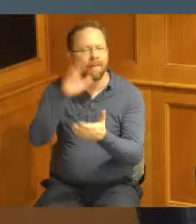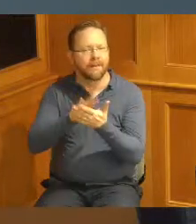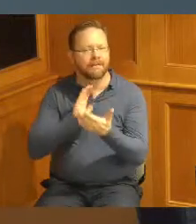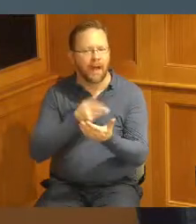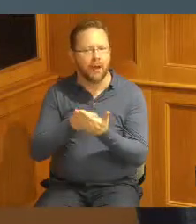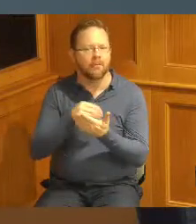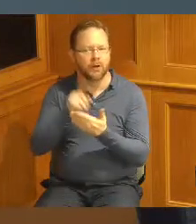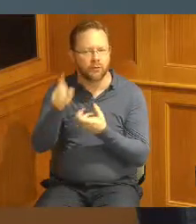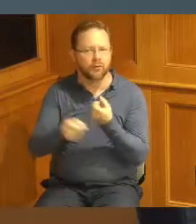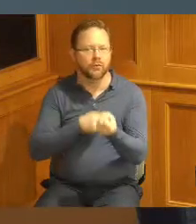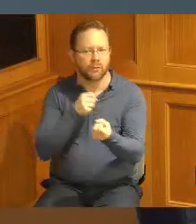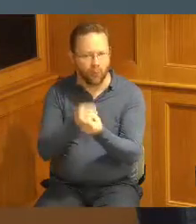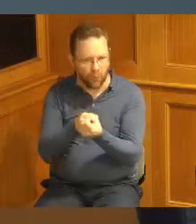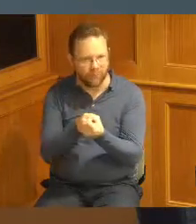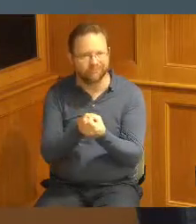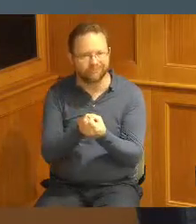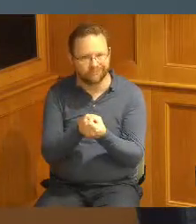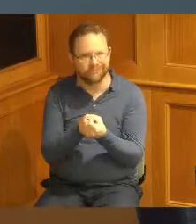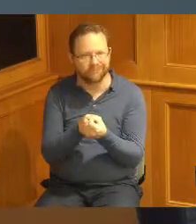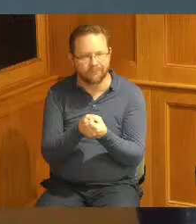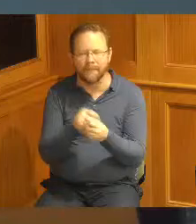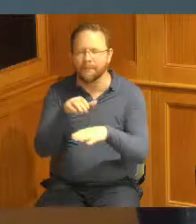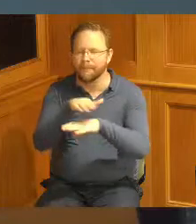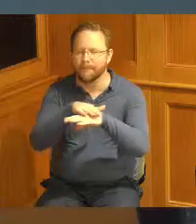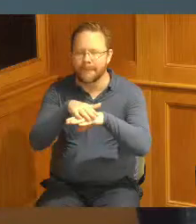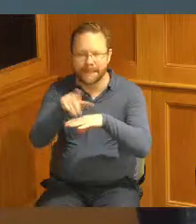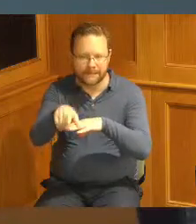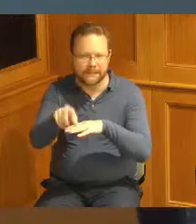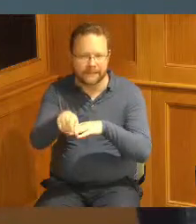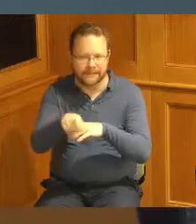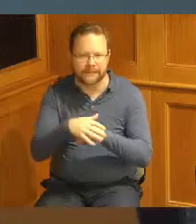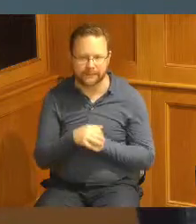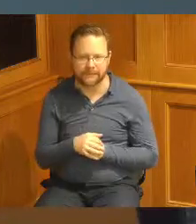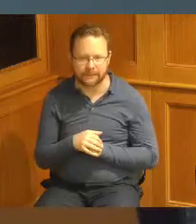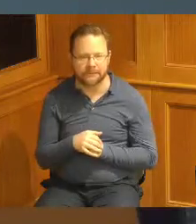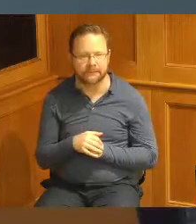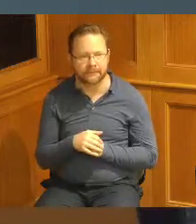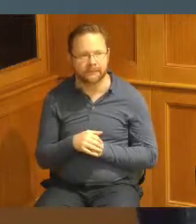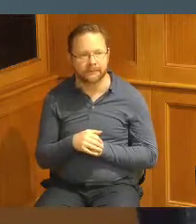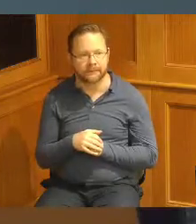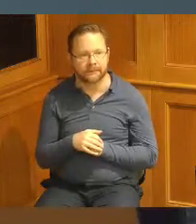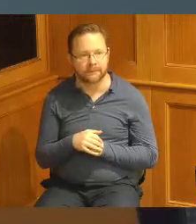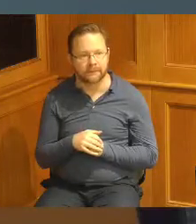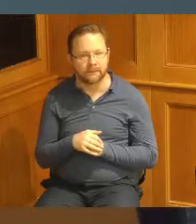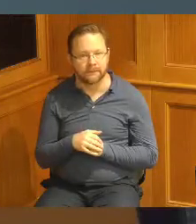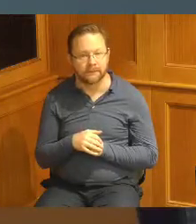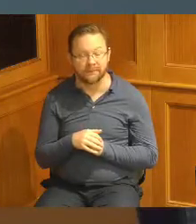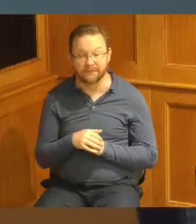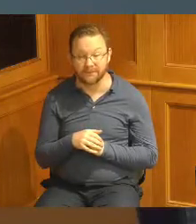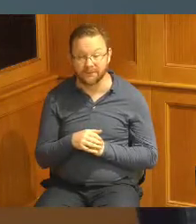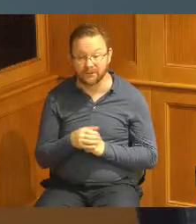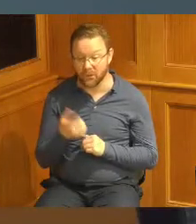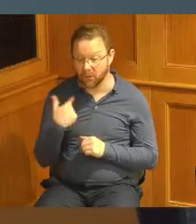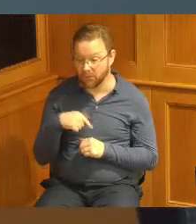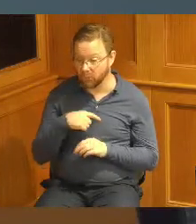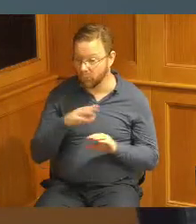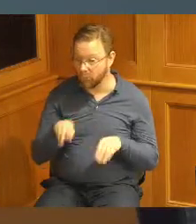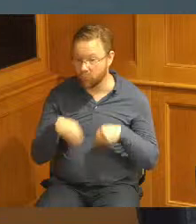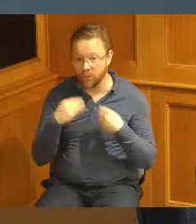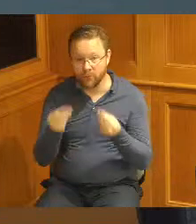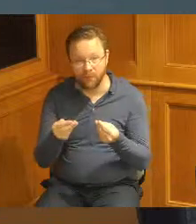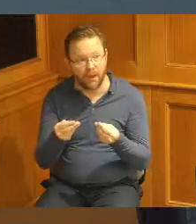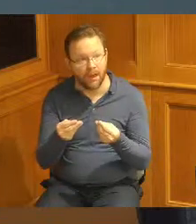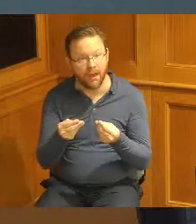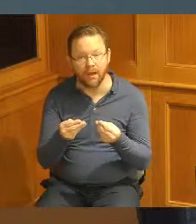go toward the basic needs that people have. And if we can supply